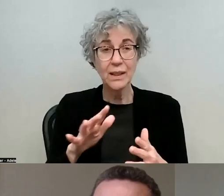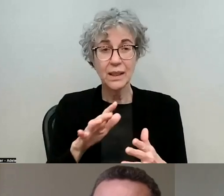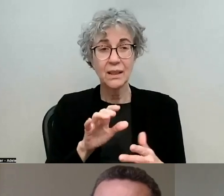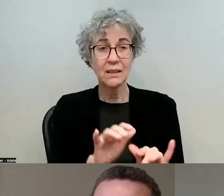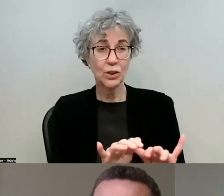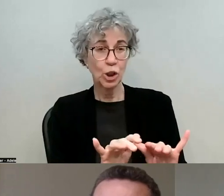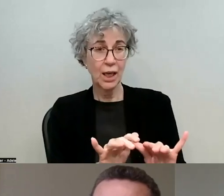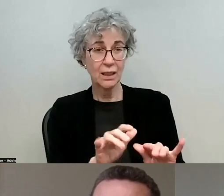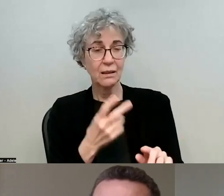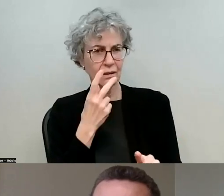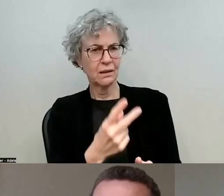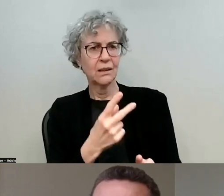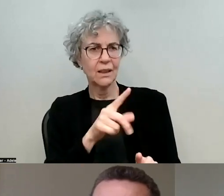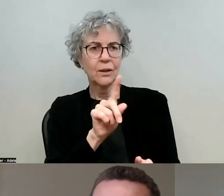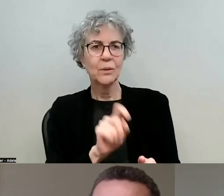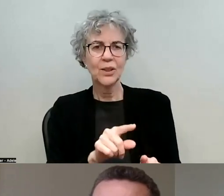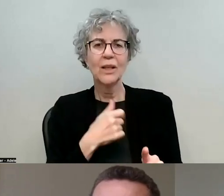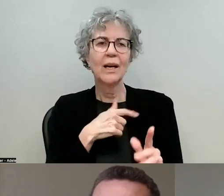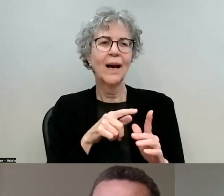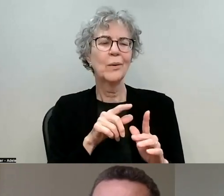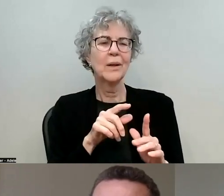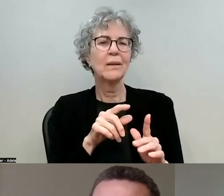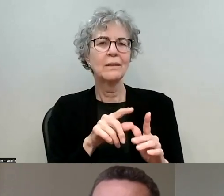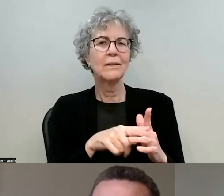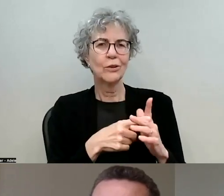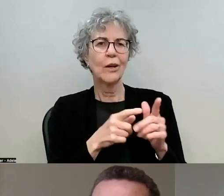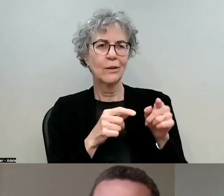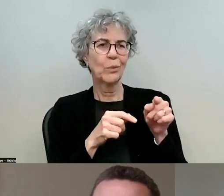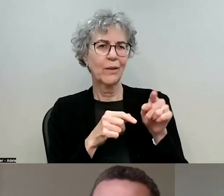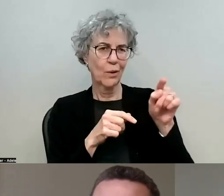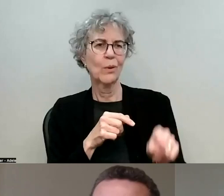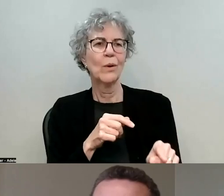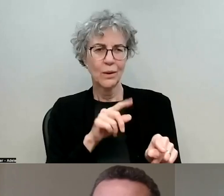chat, I'll just start there.